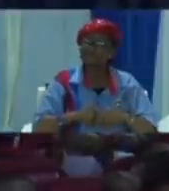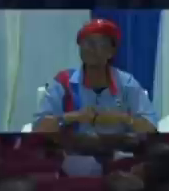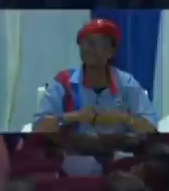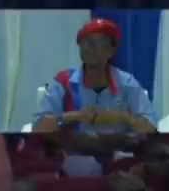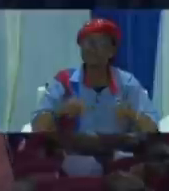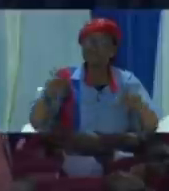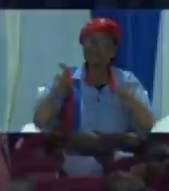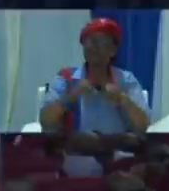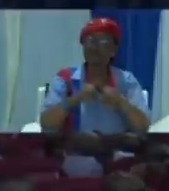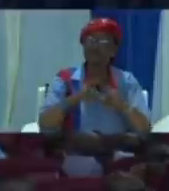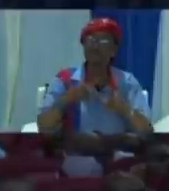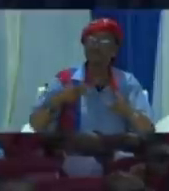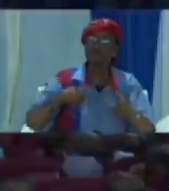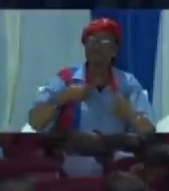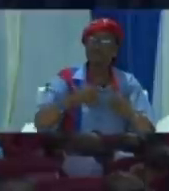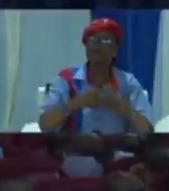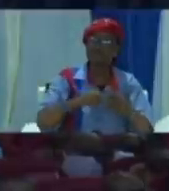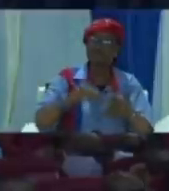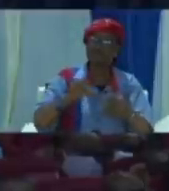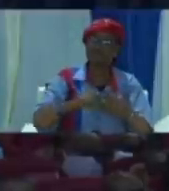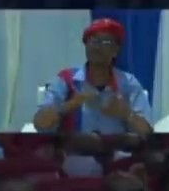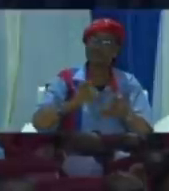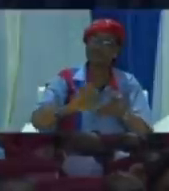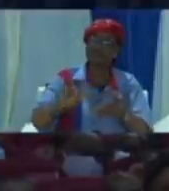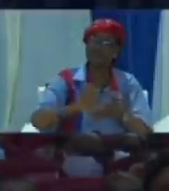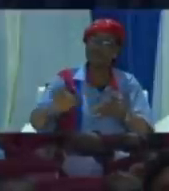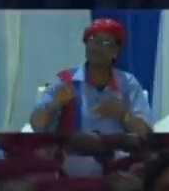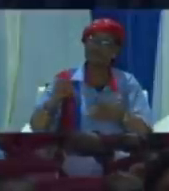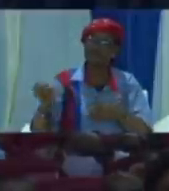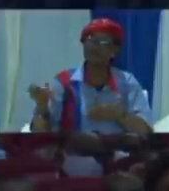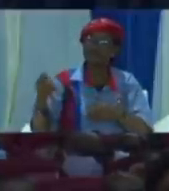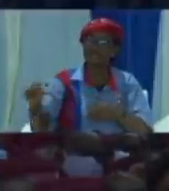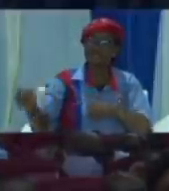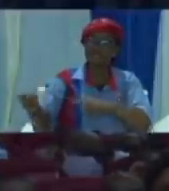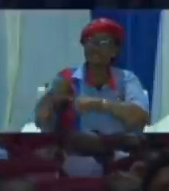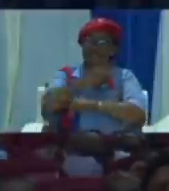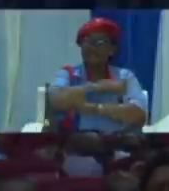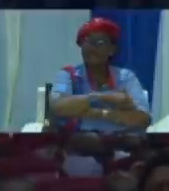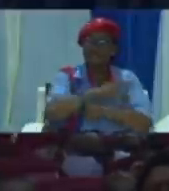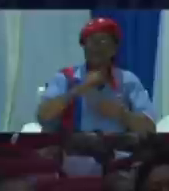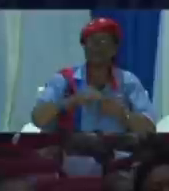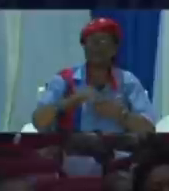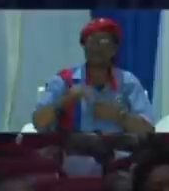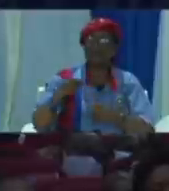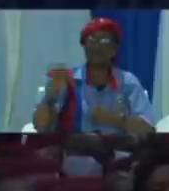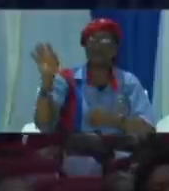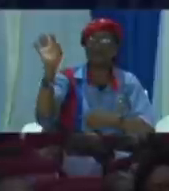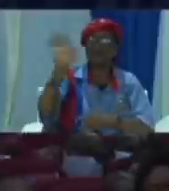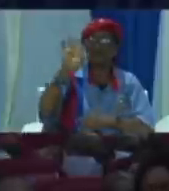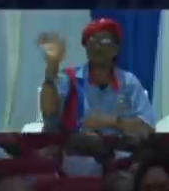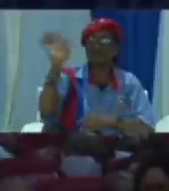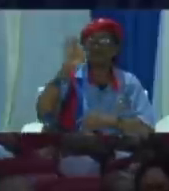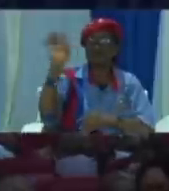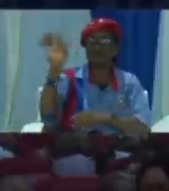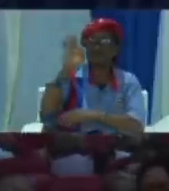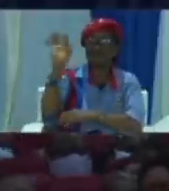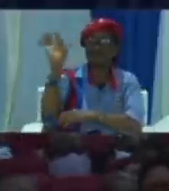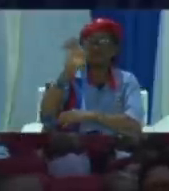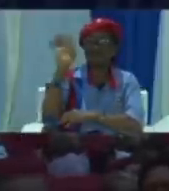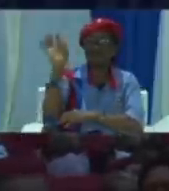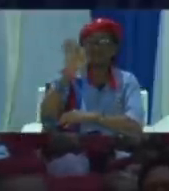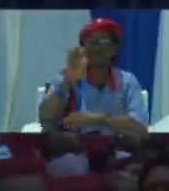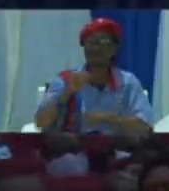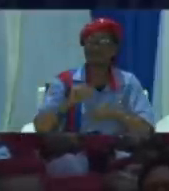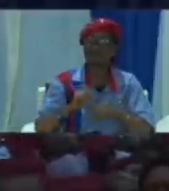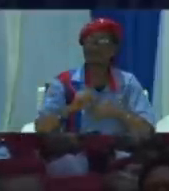So we begin to count the days to Christmas. Ama wa kajo o kose meji ki keresi de o okose meta